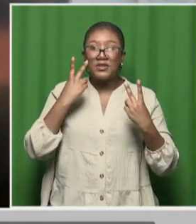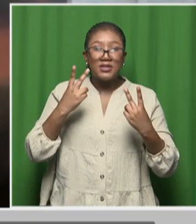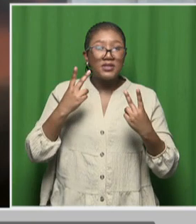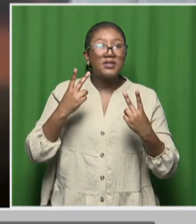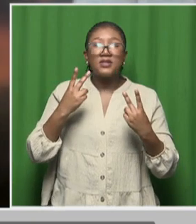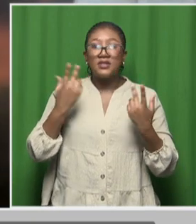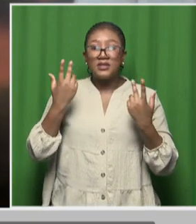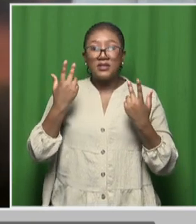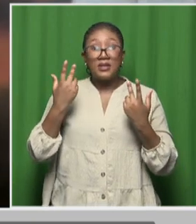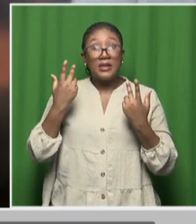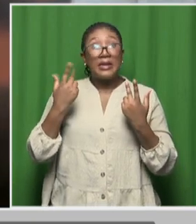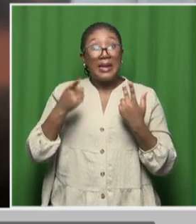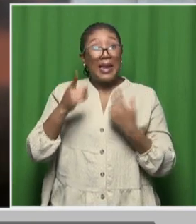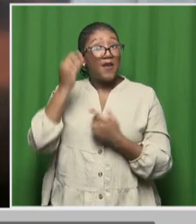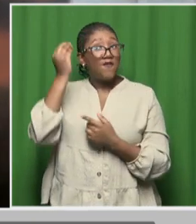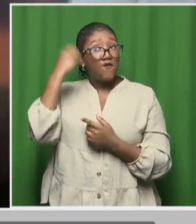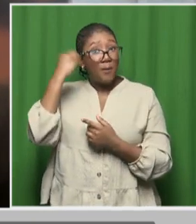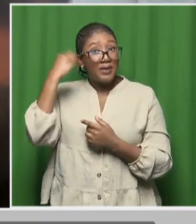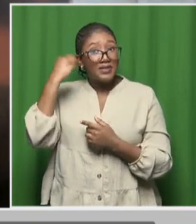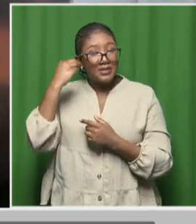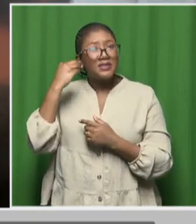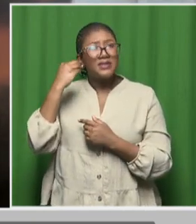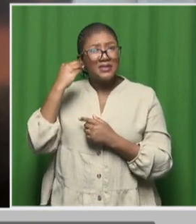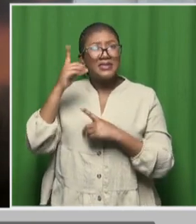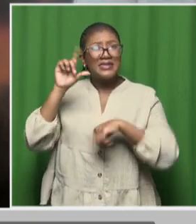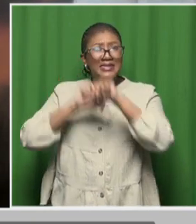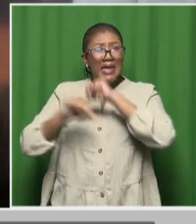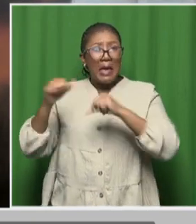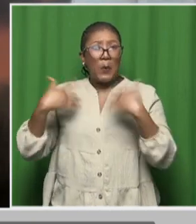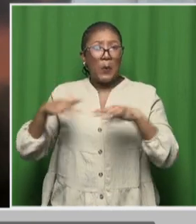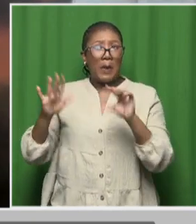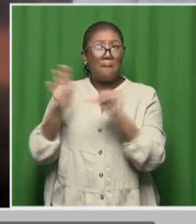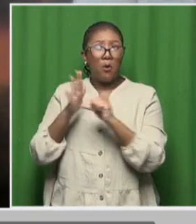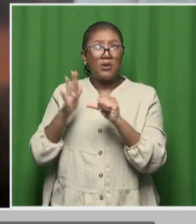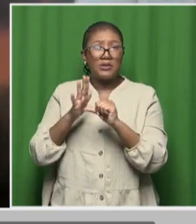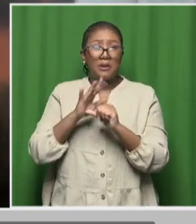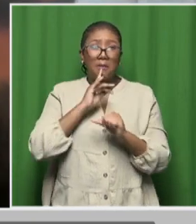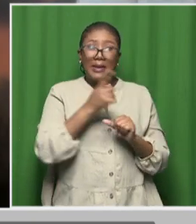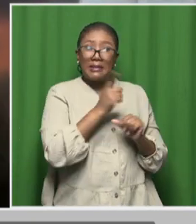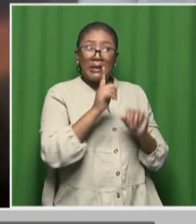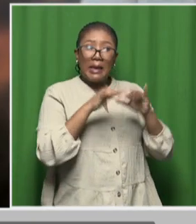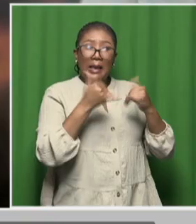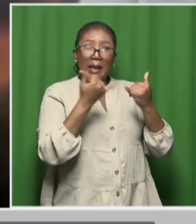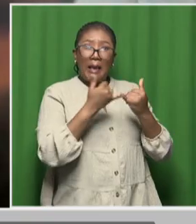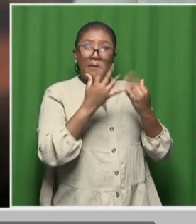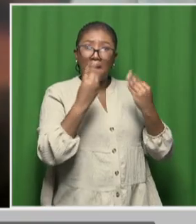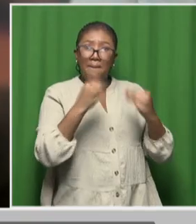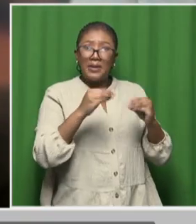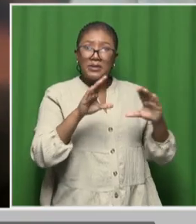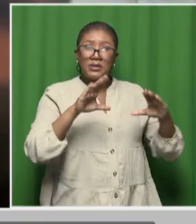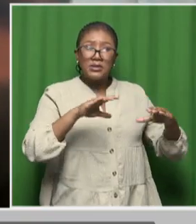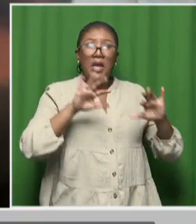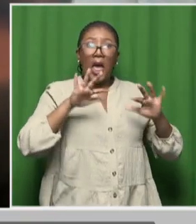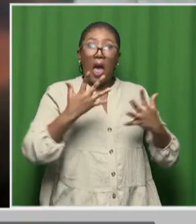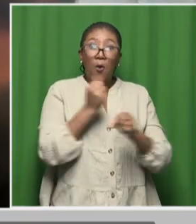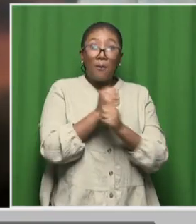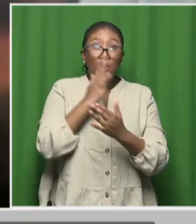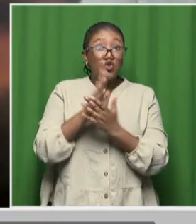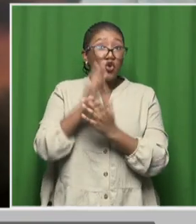importance of data-driven insights, how can organizations ensure data quality and integrity?